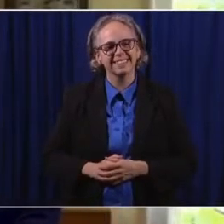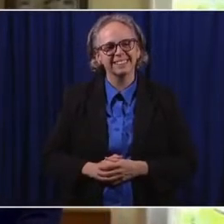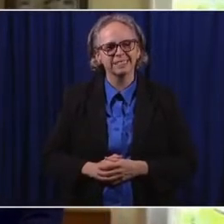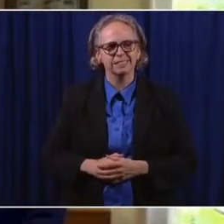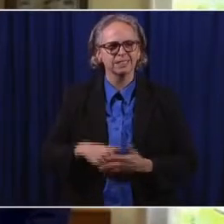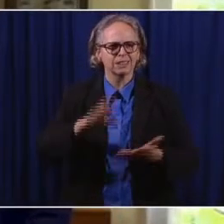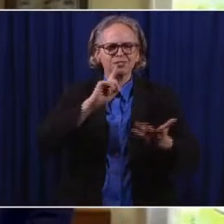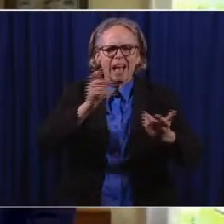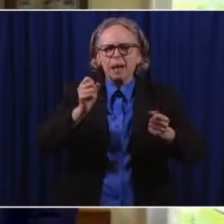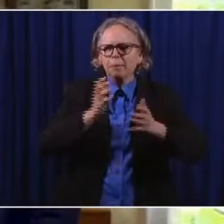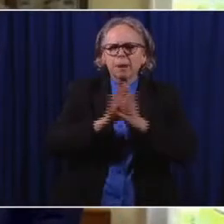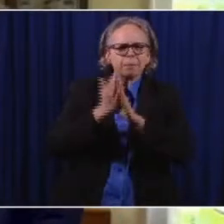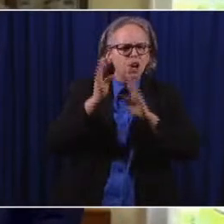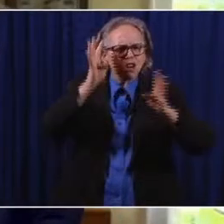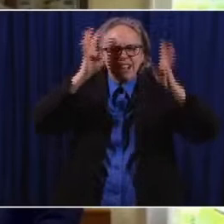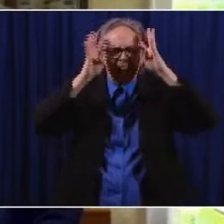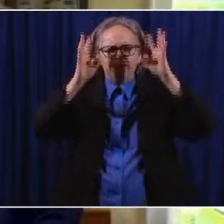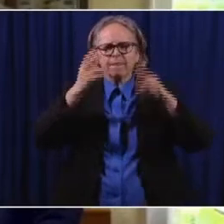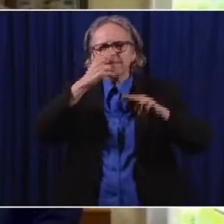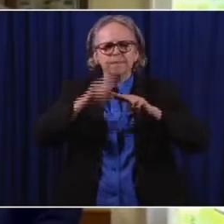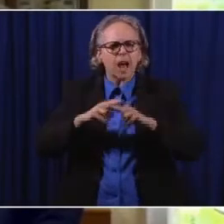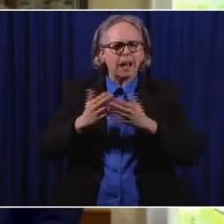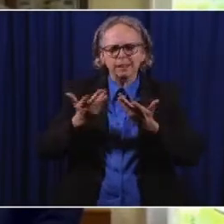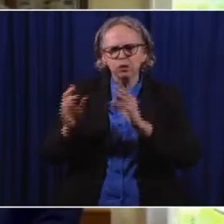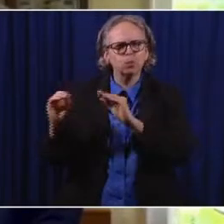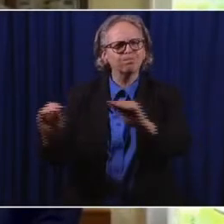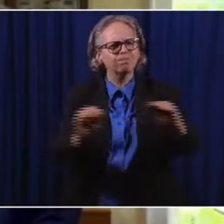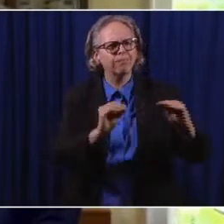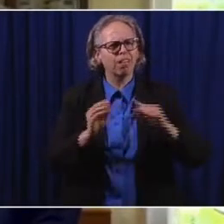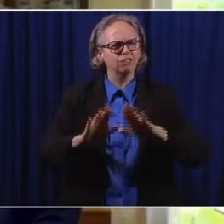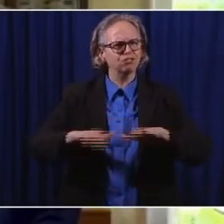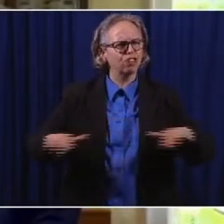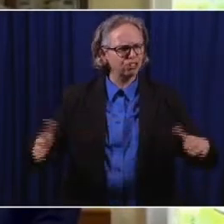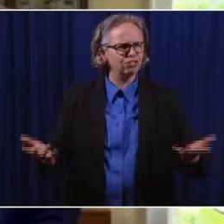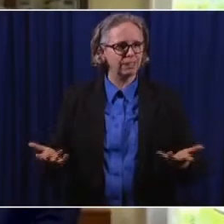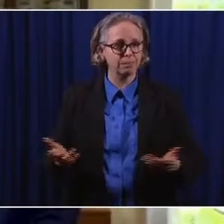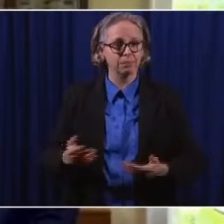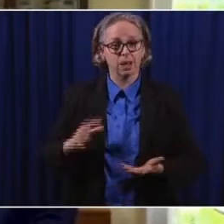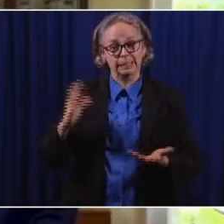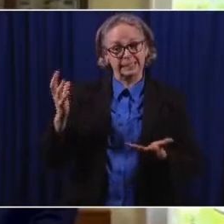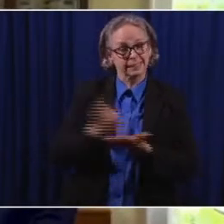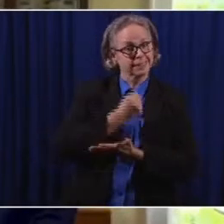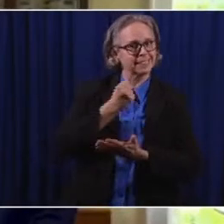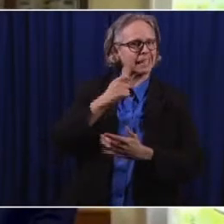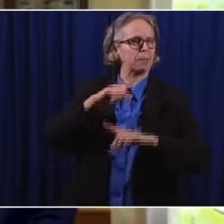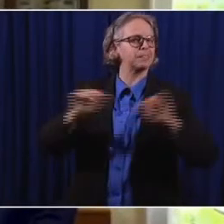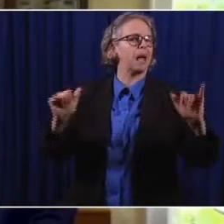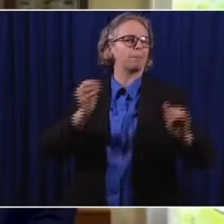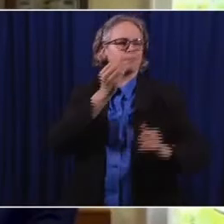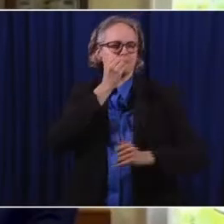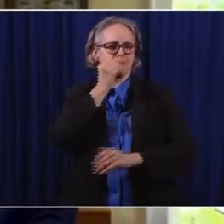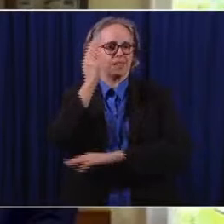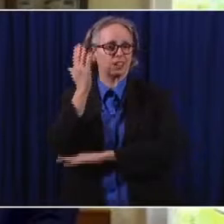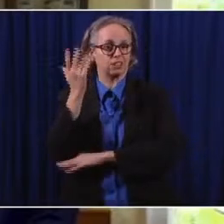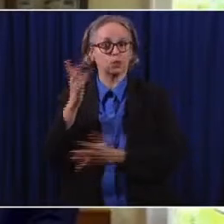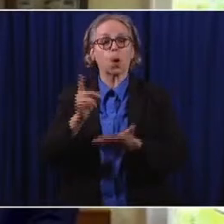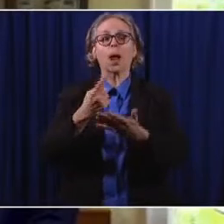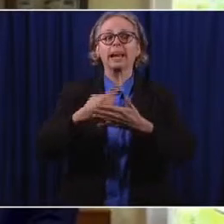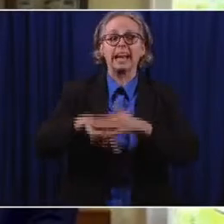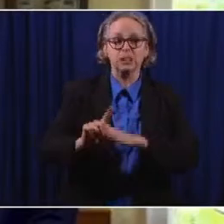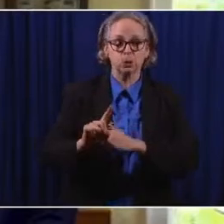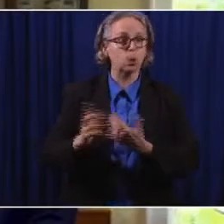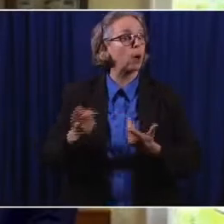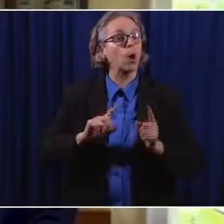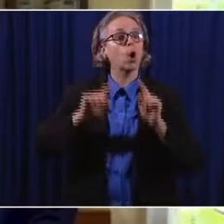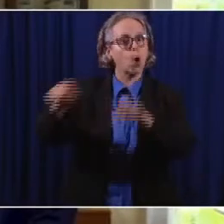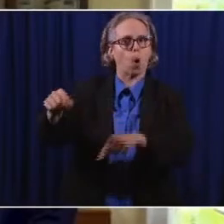to do this and getting food to the kids as well. And next week, they'll actually be in Canton, so they'll be giving away some